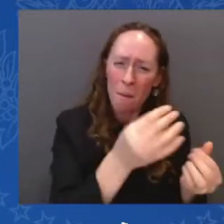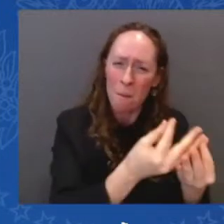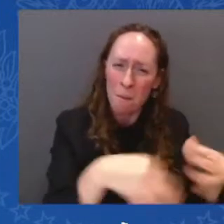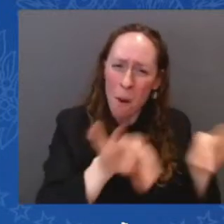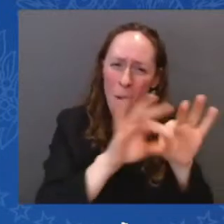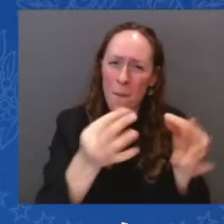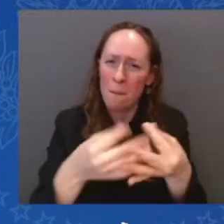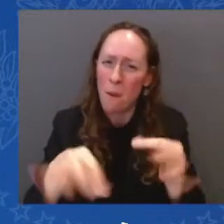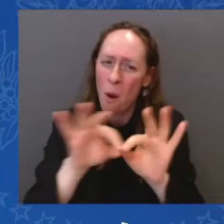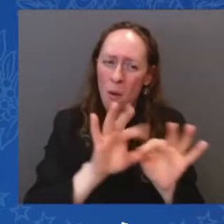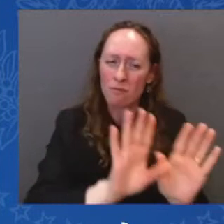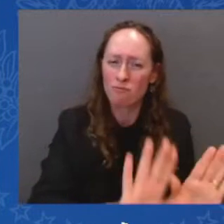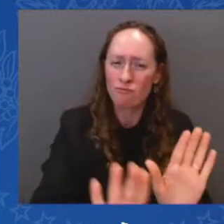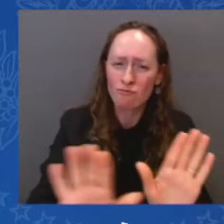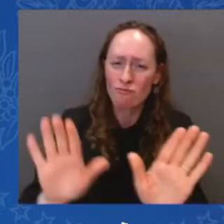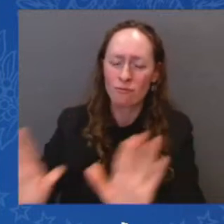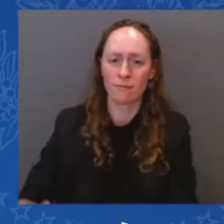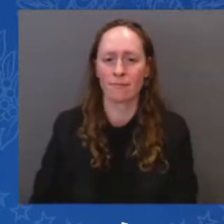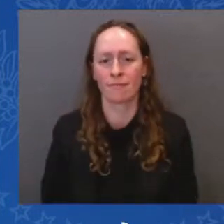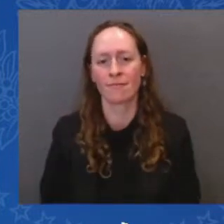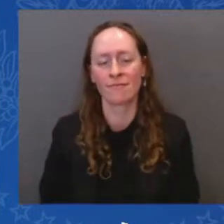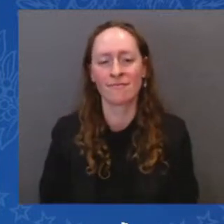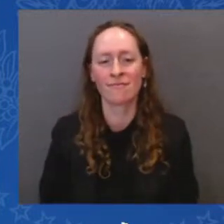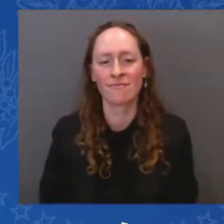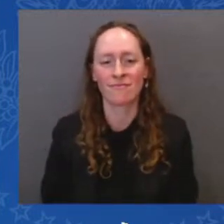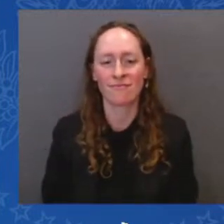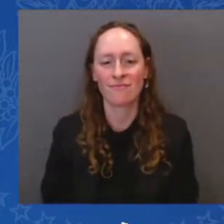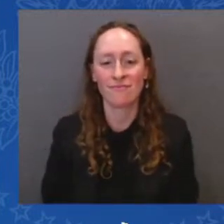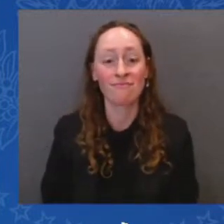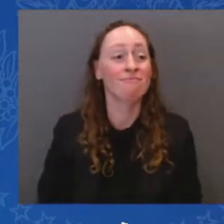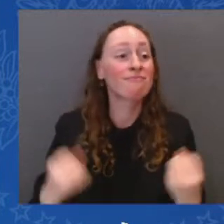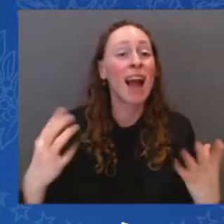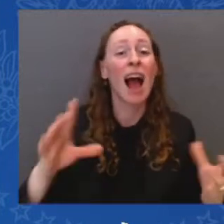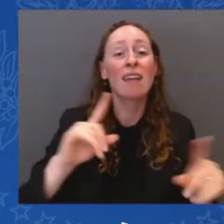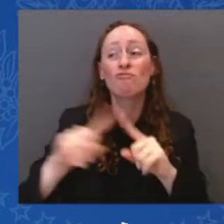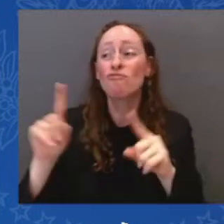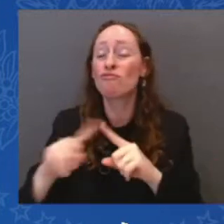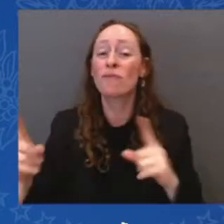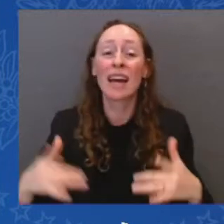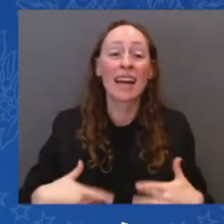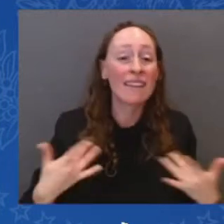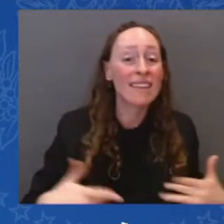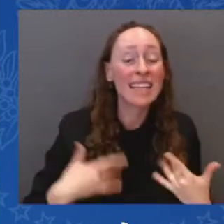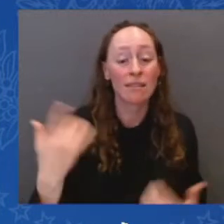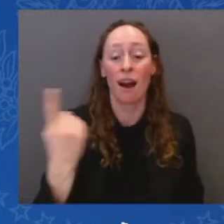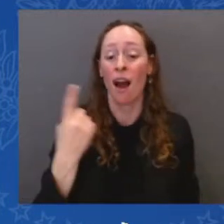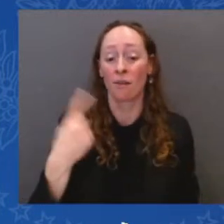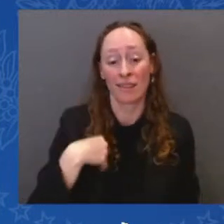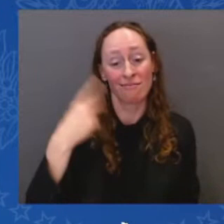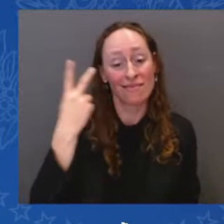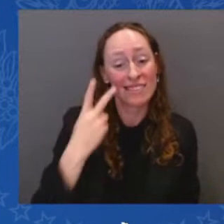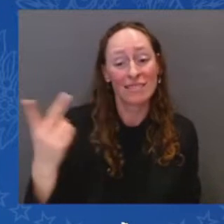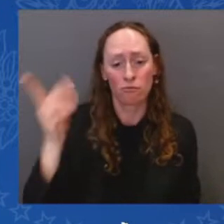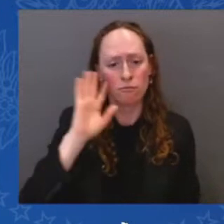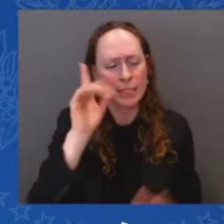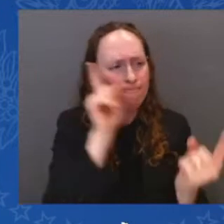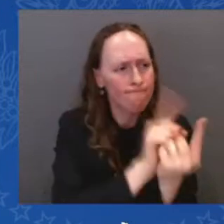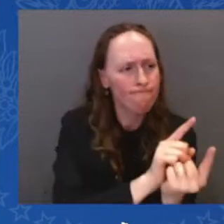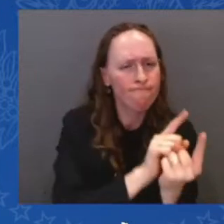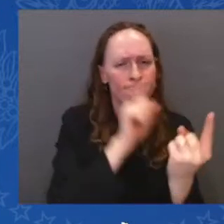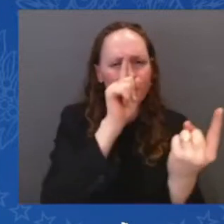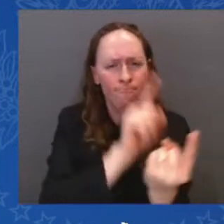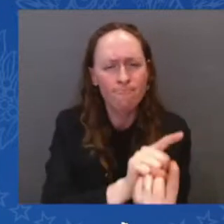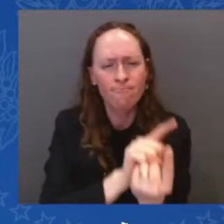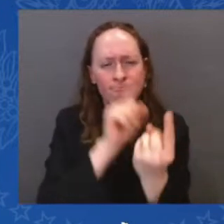him. He'll talk to every young person, every veteran, every Gold Star family who wants to speak to him, no